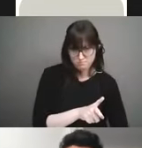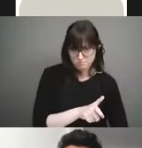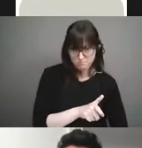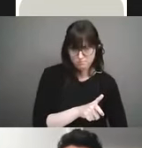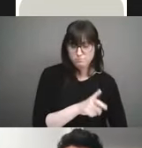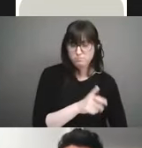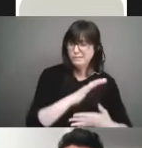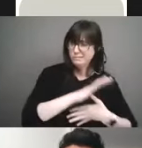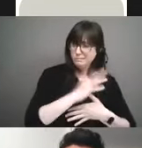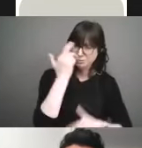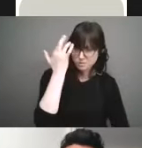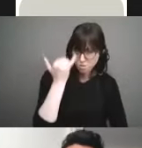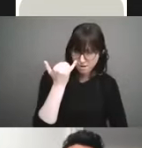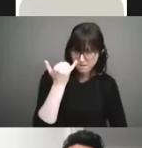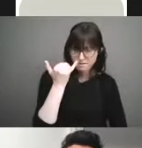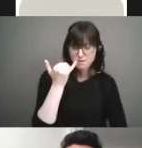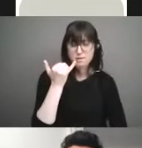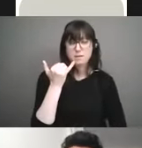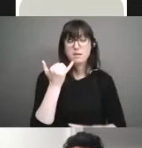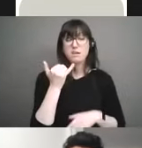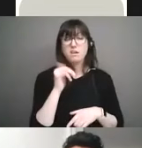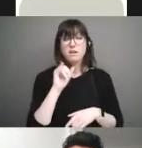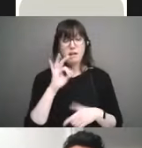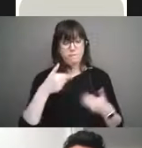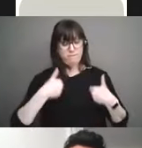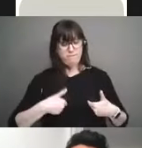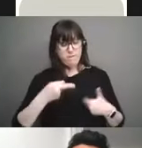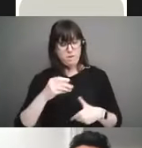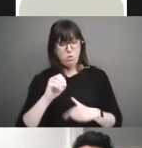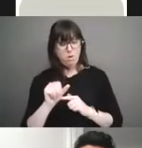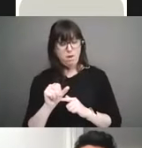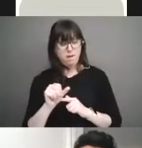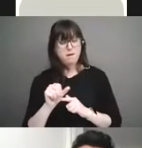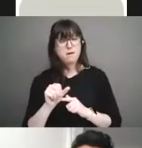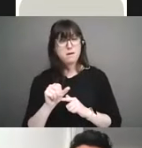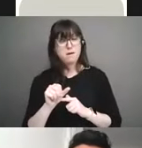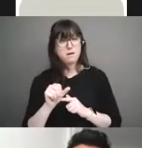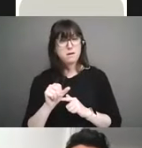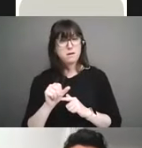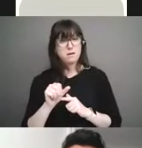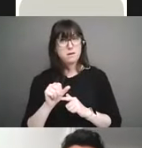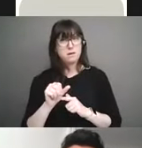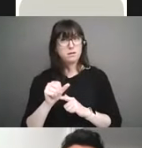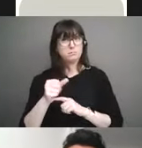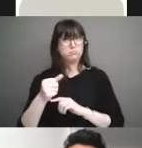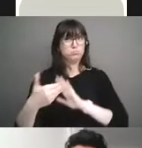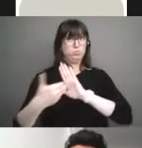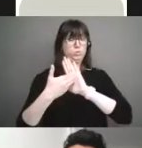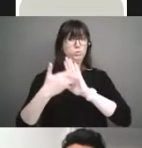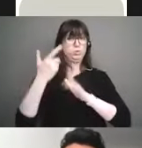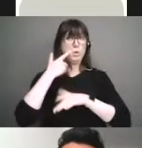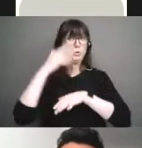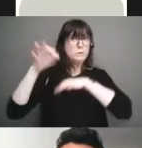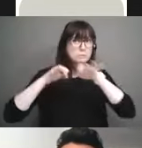of the main reasons for this is that if the attorney is asked to account or explain